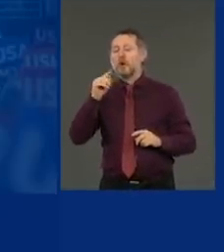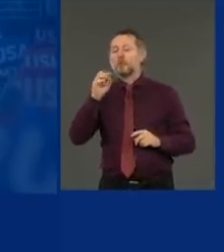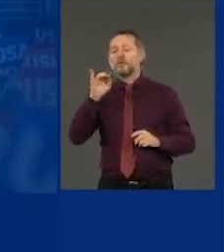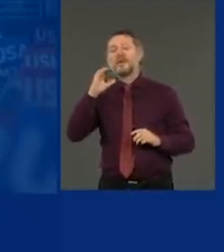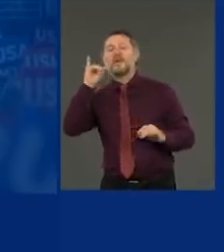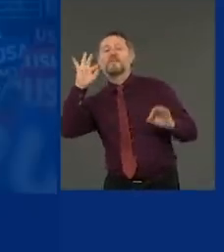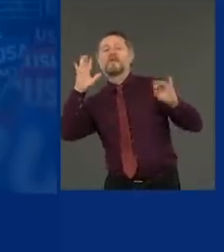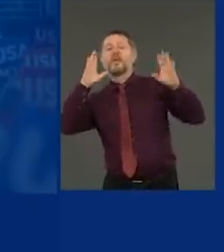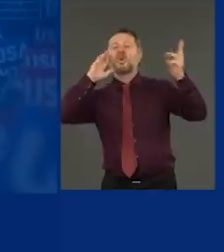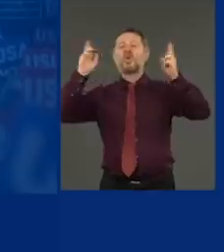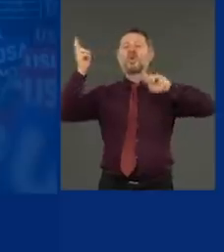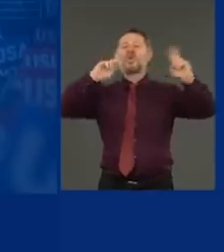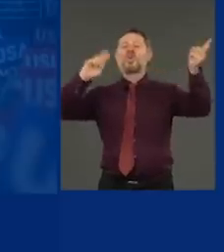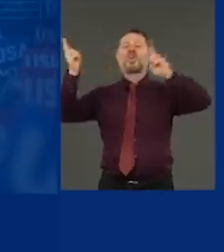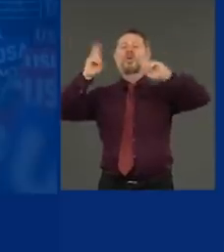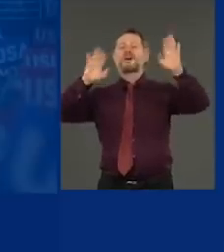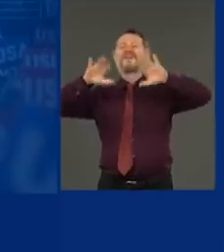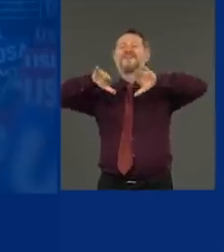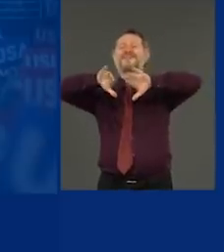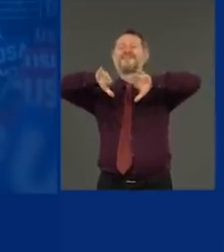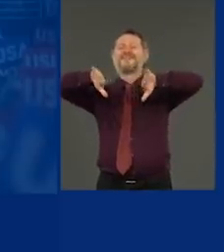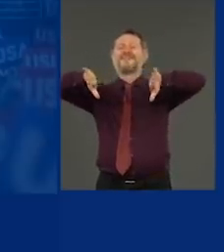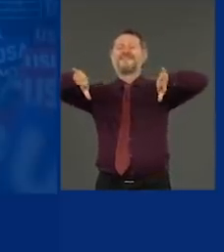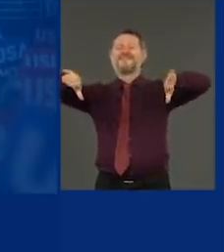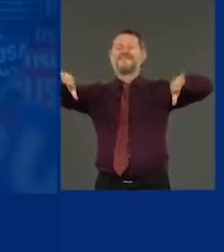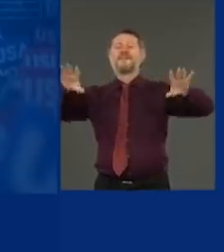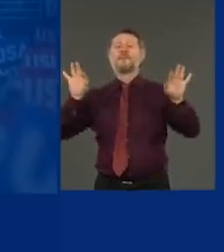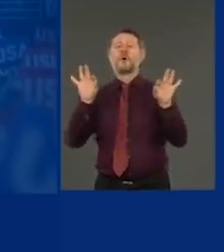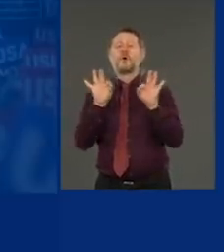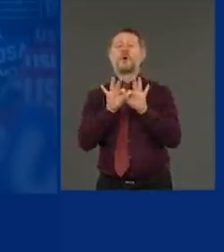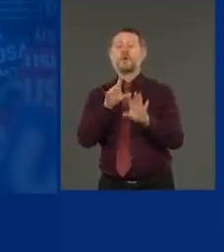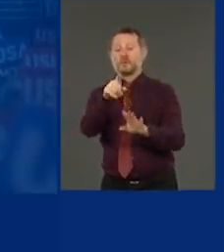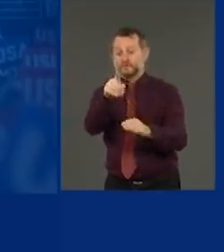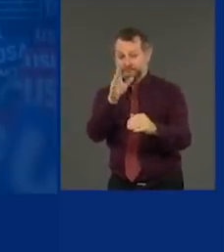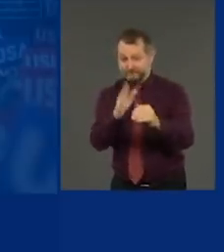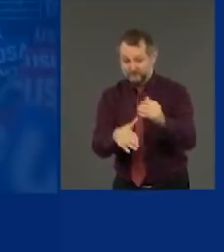Did you get the job done or not?